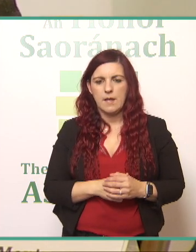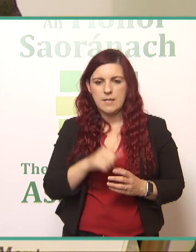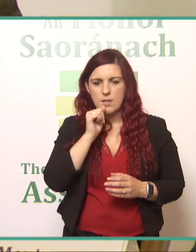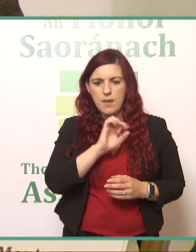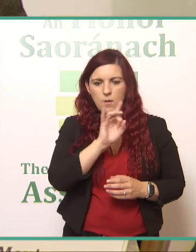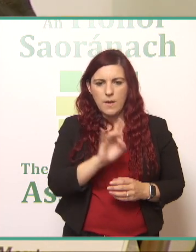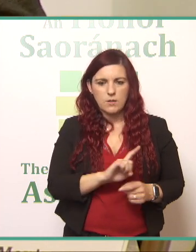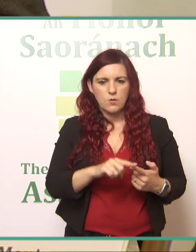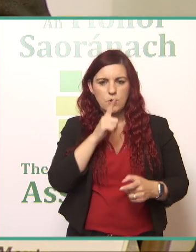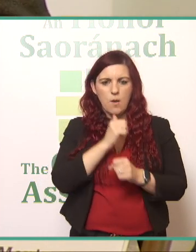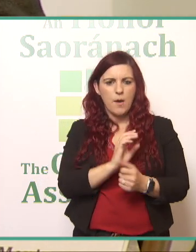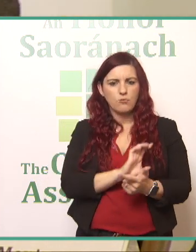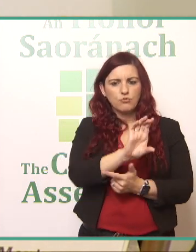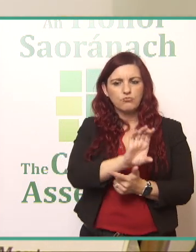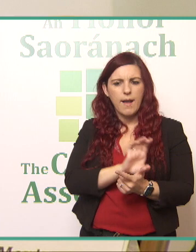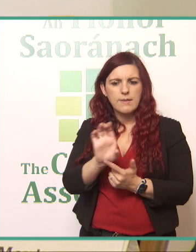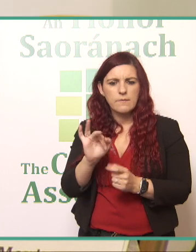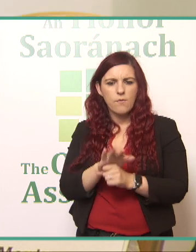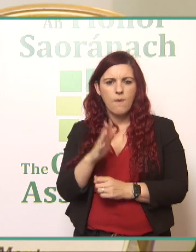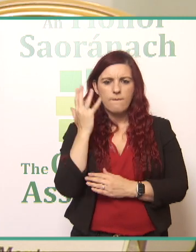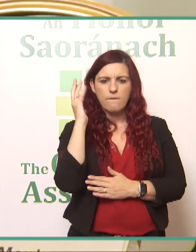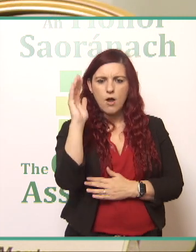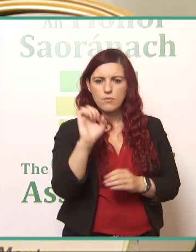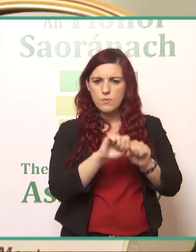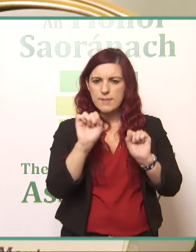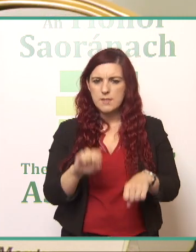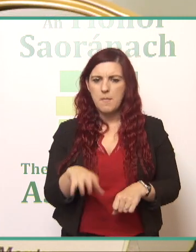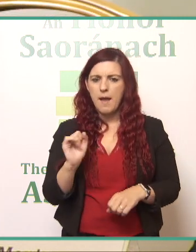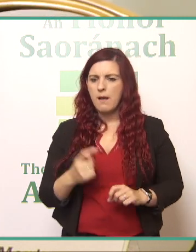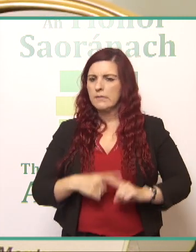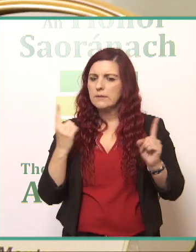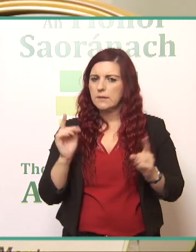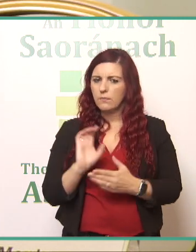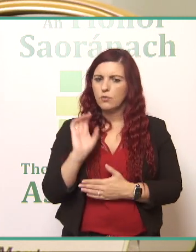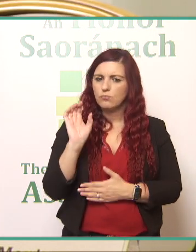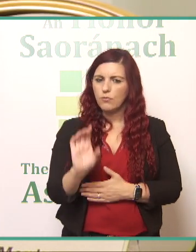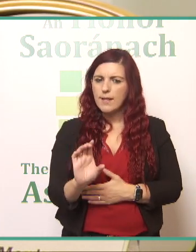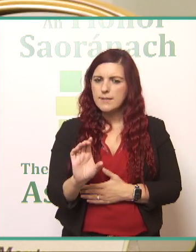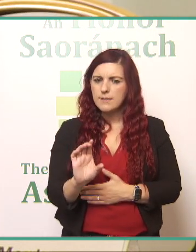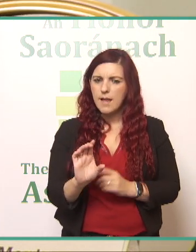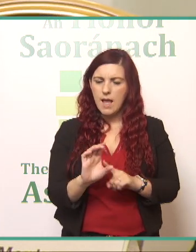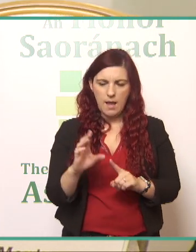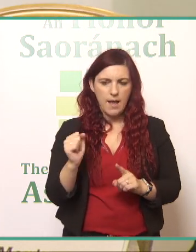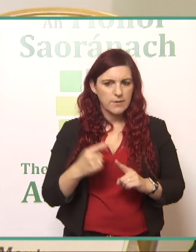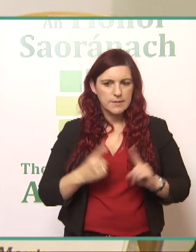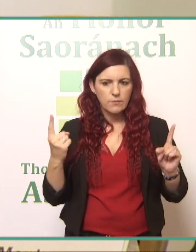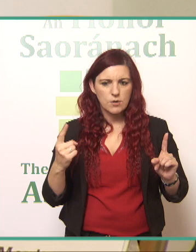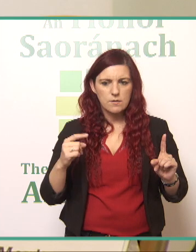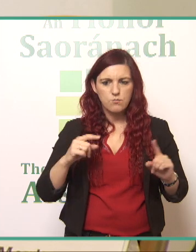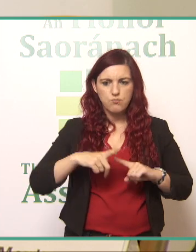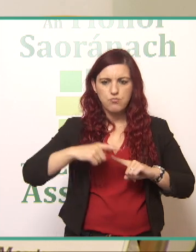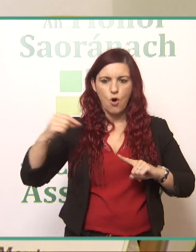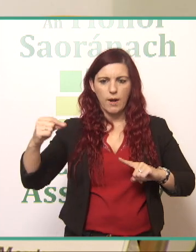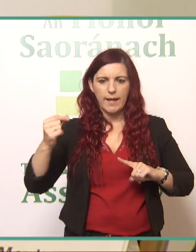one. On the grants for the forestry system, there's different grant rates. They are distinguished in terms of broadleafs have a higher